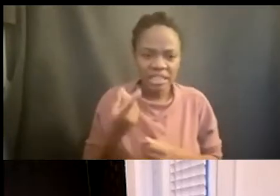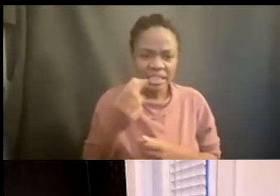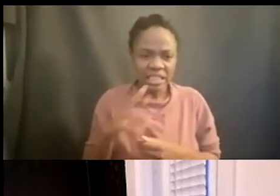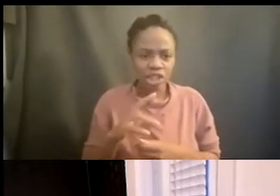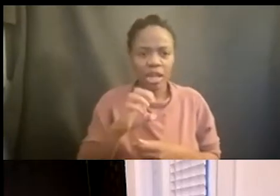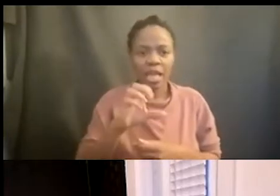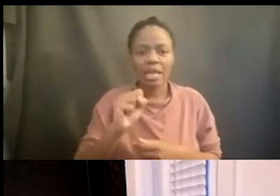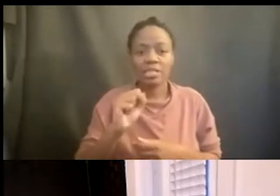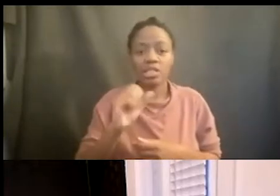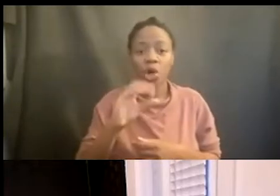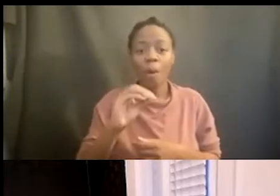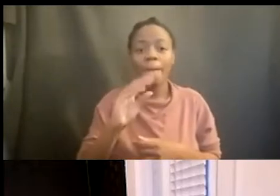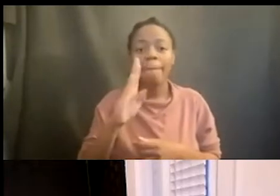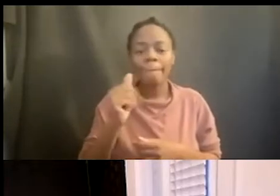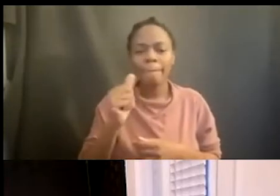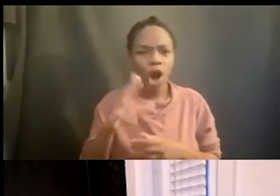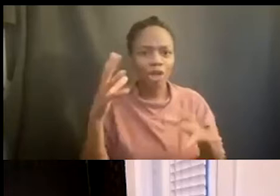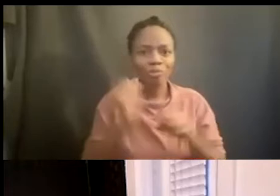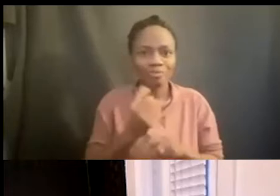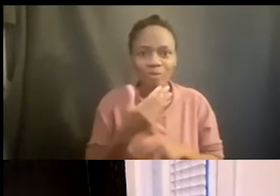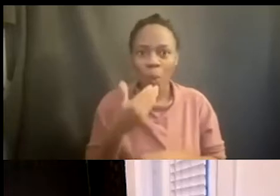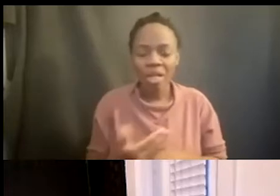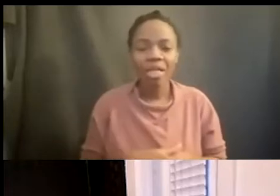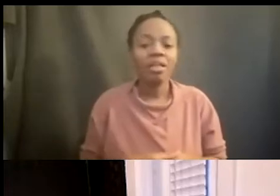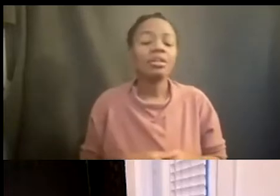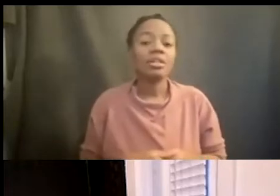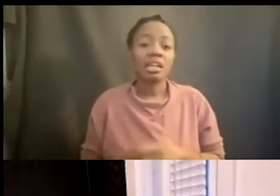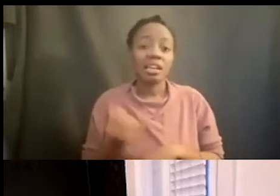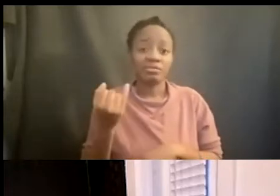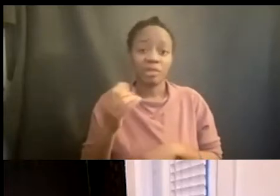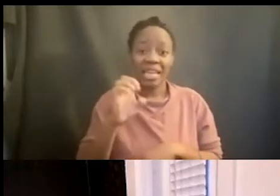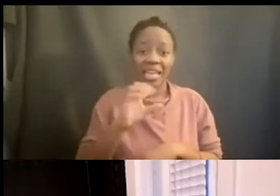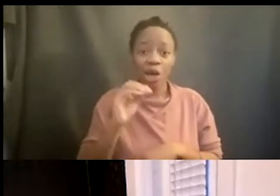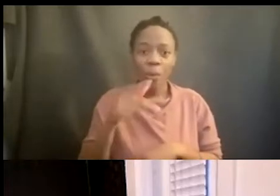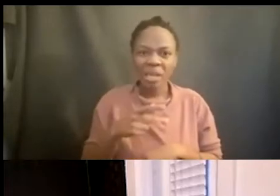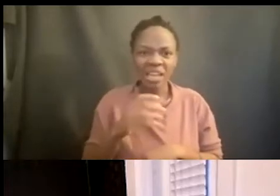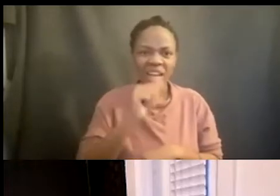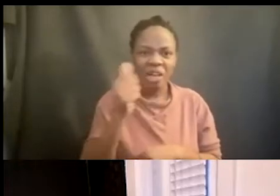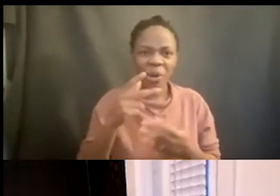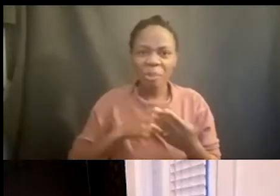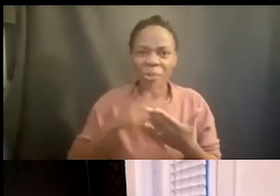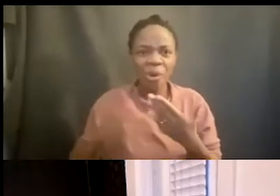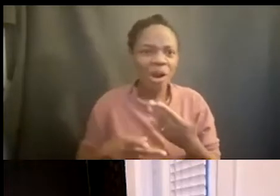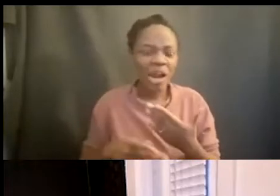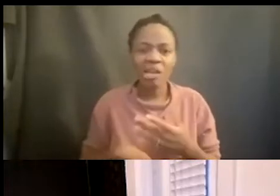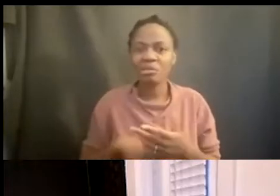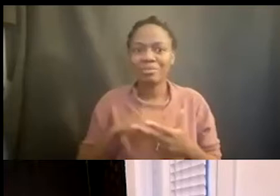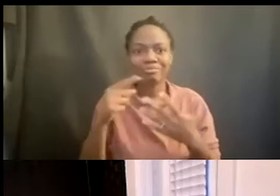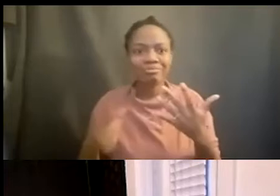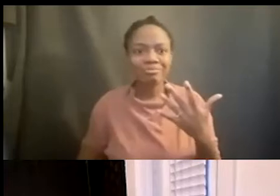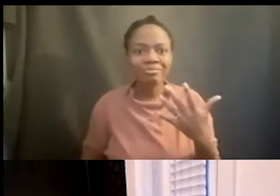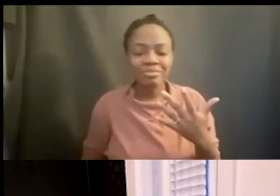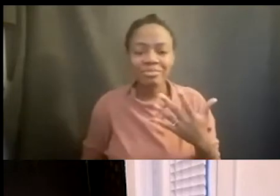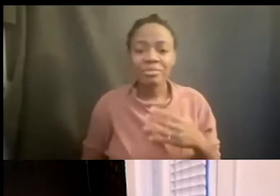of summed that up as well. And I can tell you, if it weren't for EOP and TRIO programs like Summer Bridge and McNair, both of